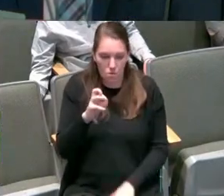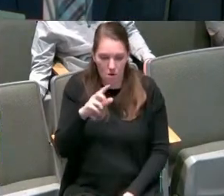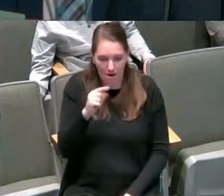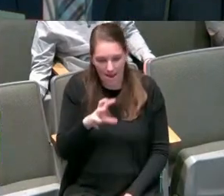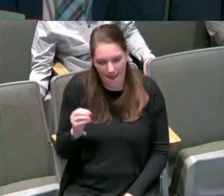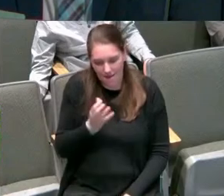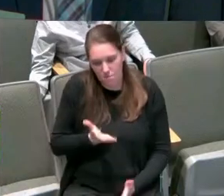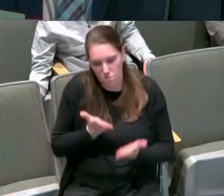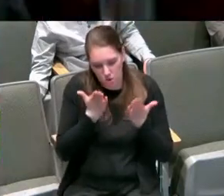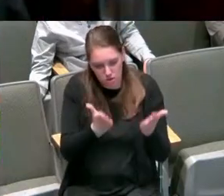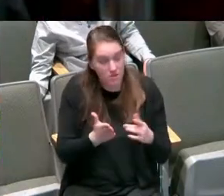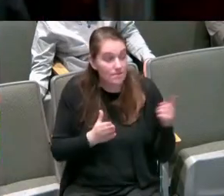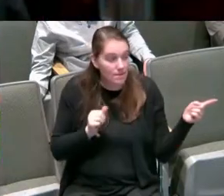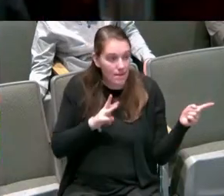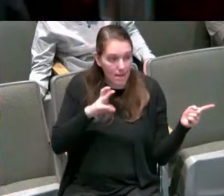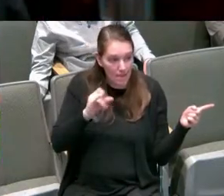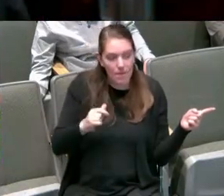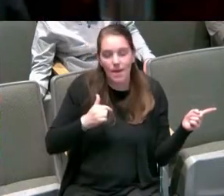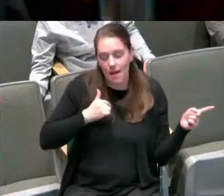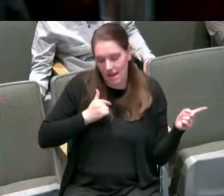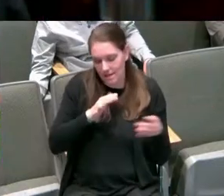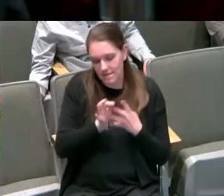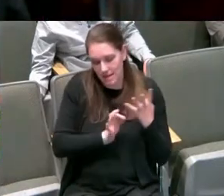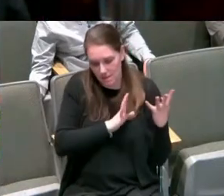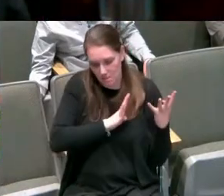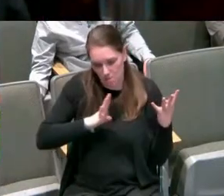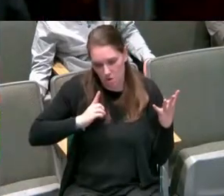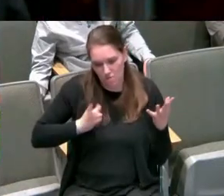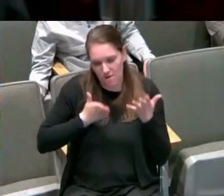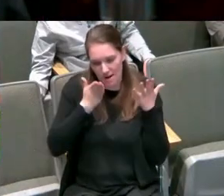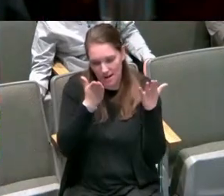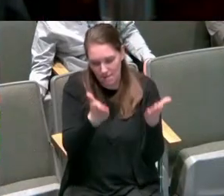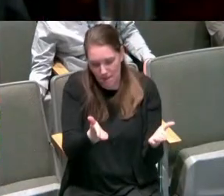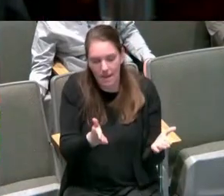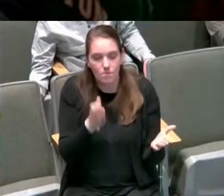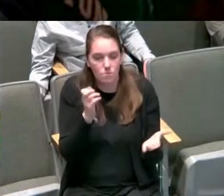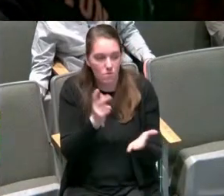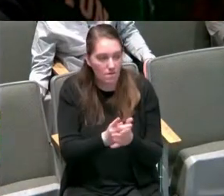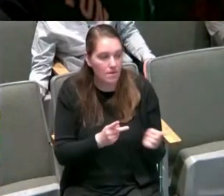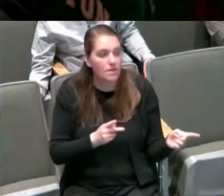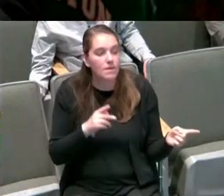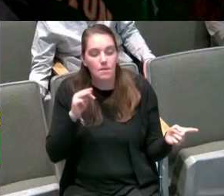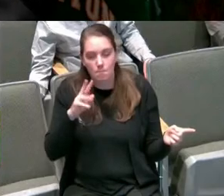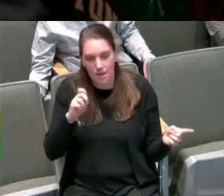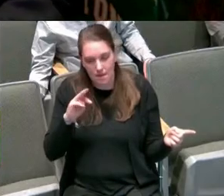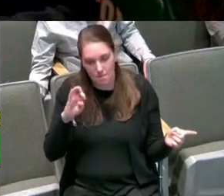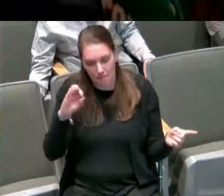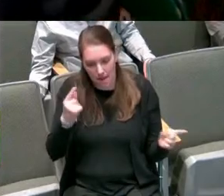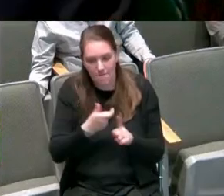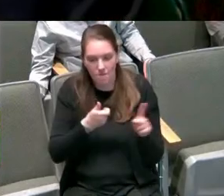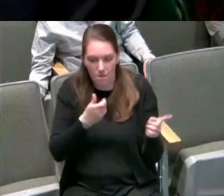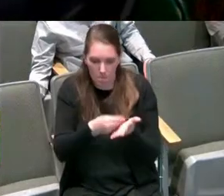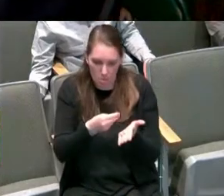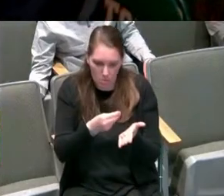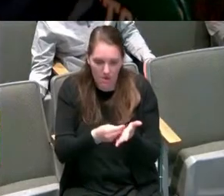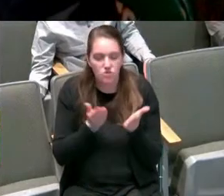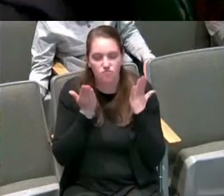Amy riverbush the select board recommends approval Mike Manning appropriation recommends approval